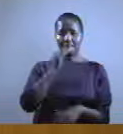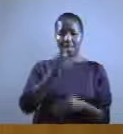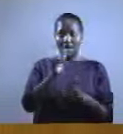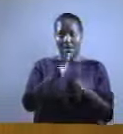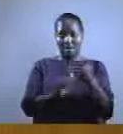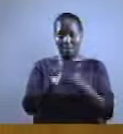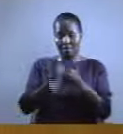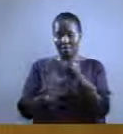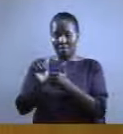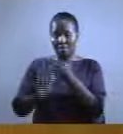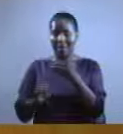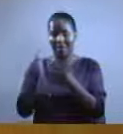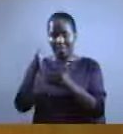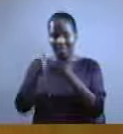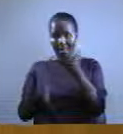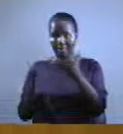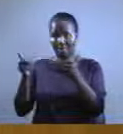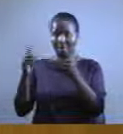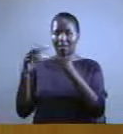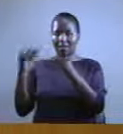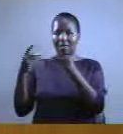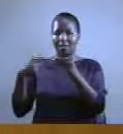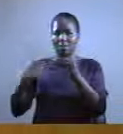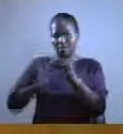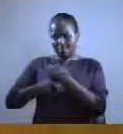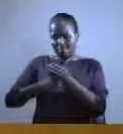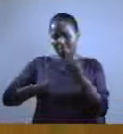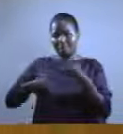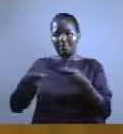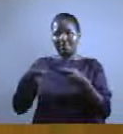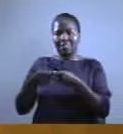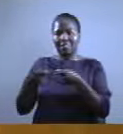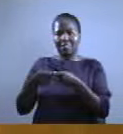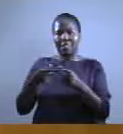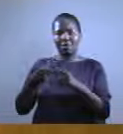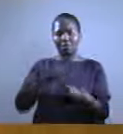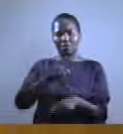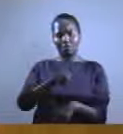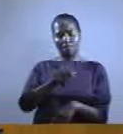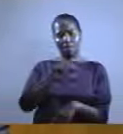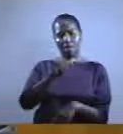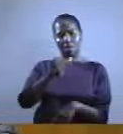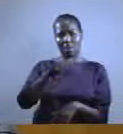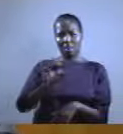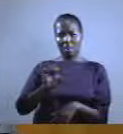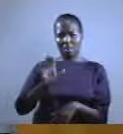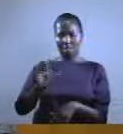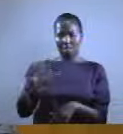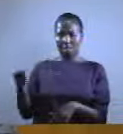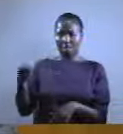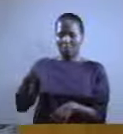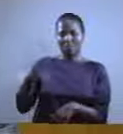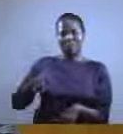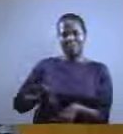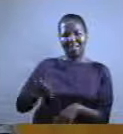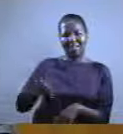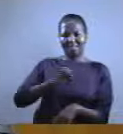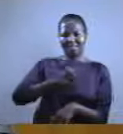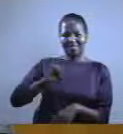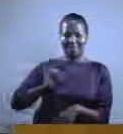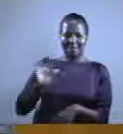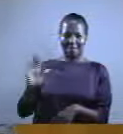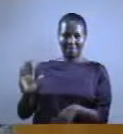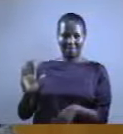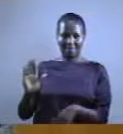month, an employer will subtract the value of the incentive from the PAYE contributions it withheld on behalf